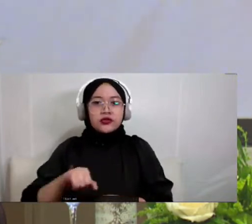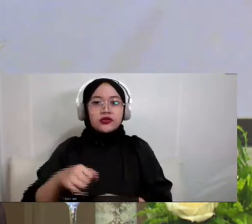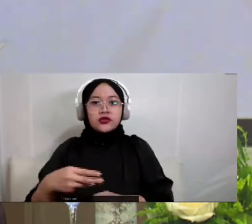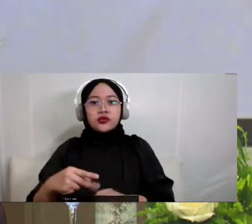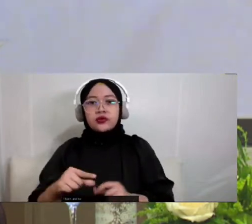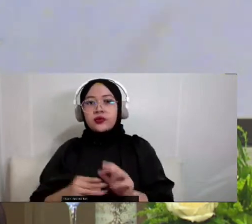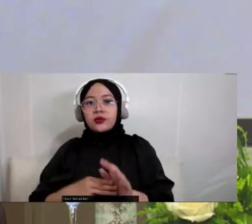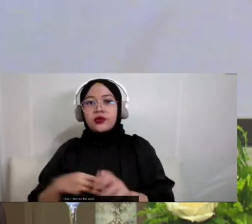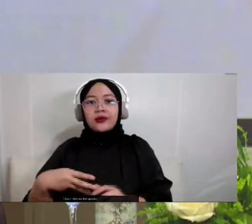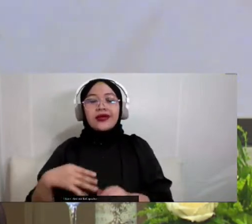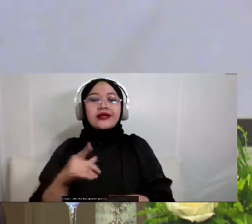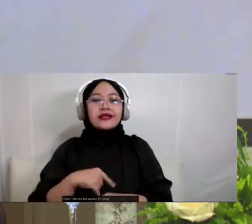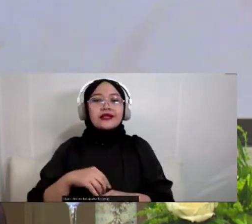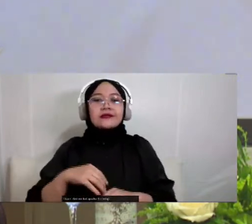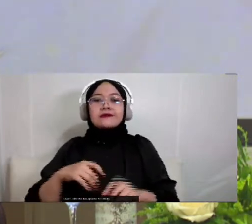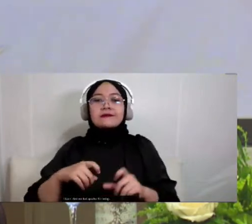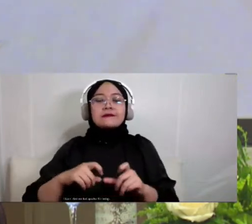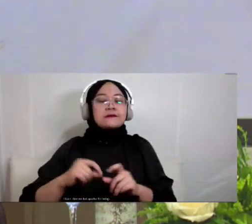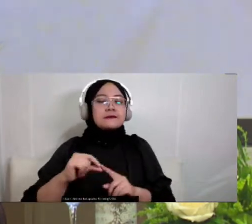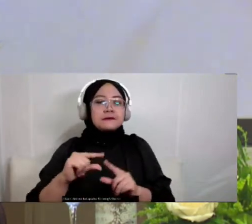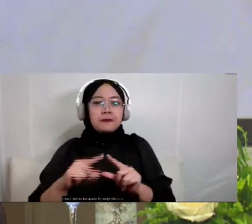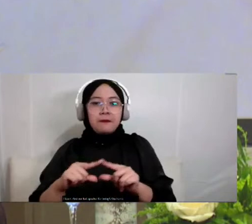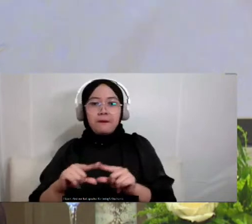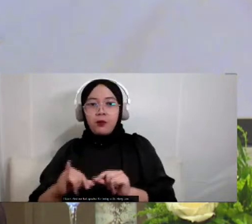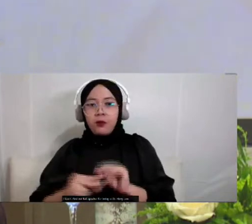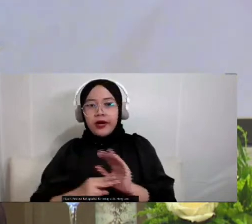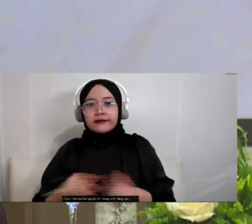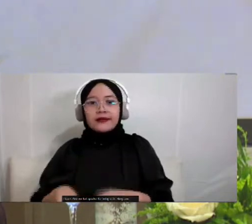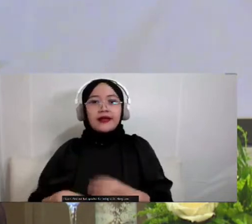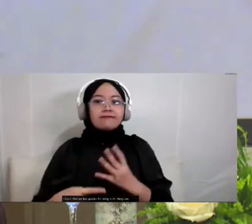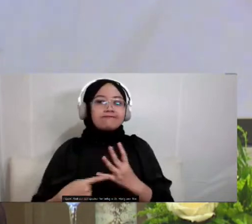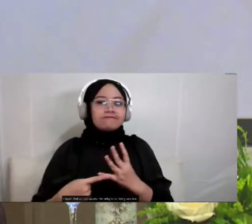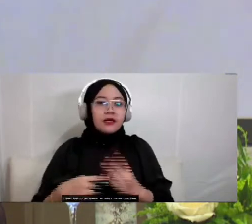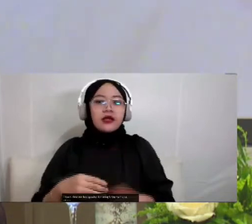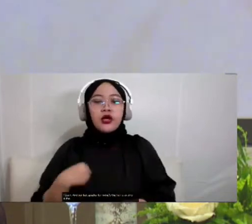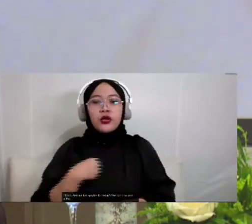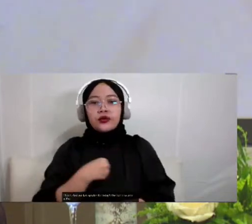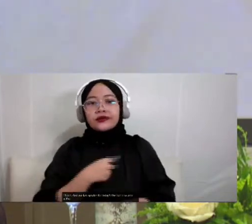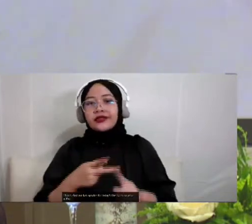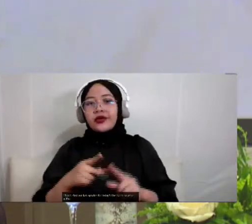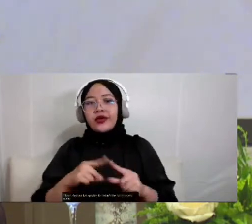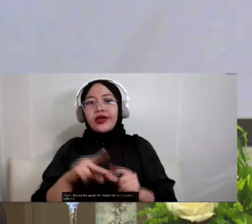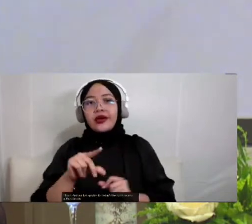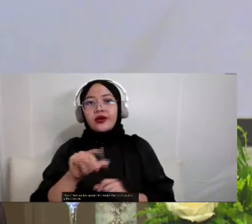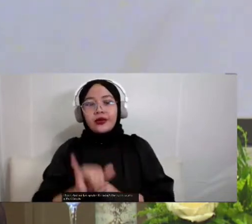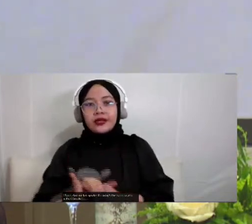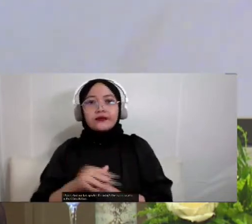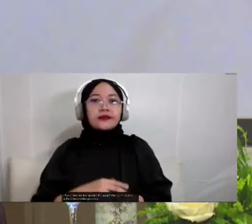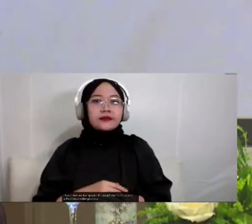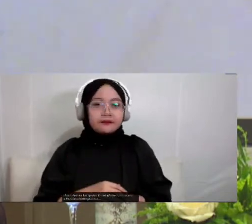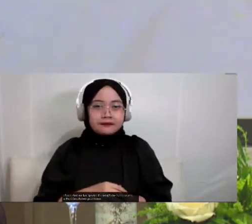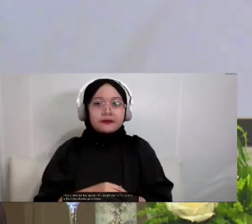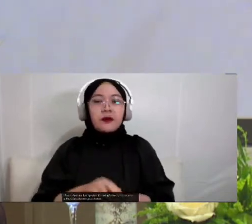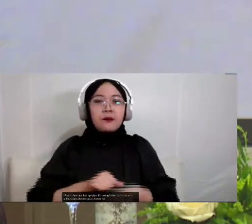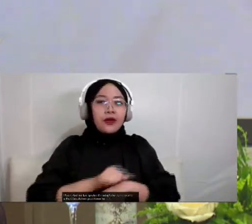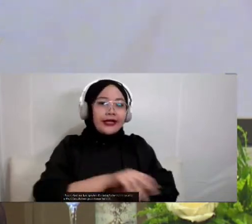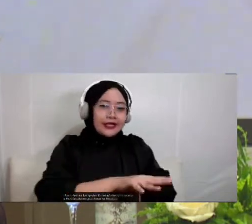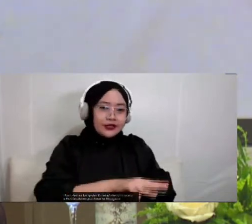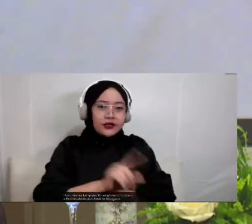last speaker for today is Dr. Herizo, who is the conservation practitioner from